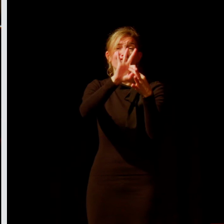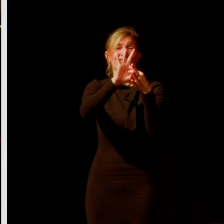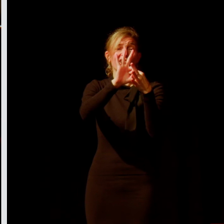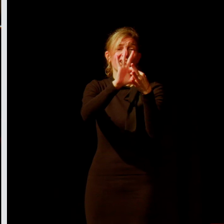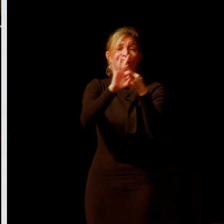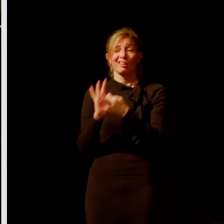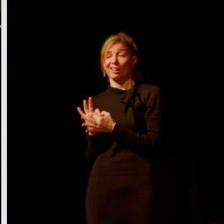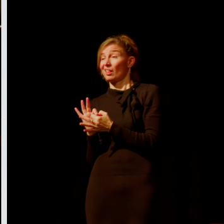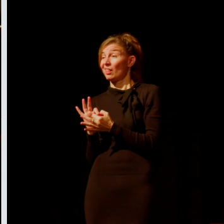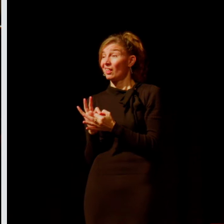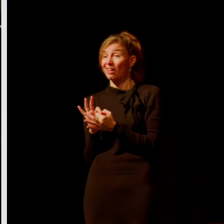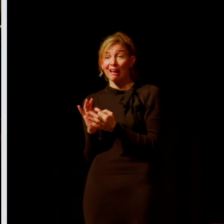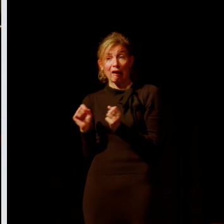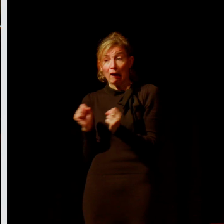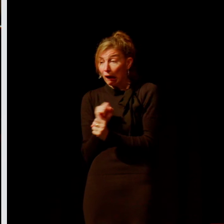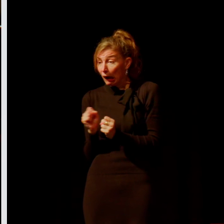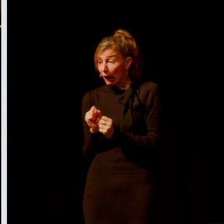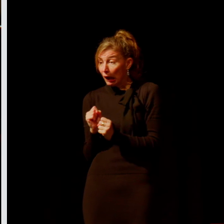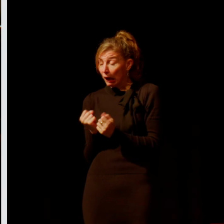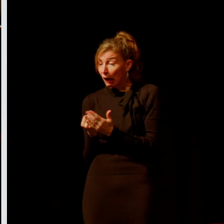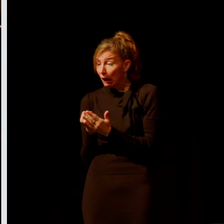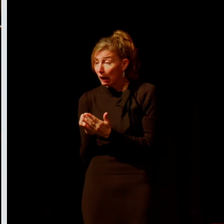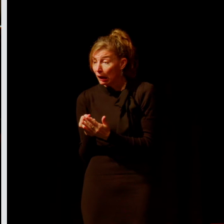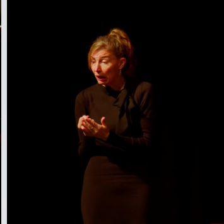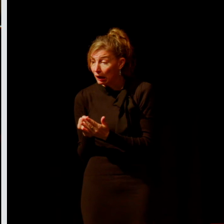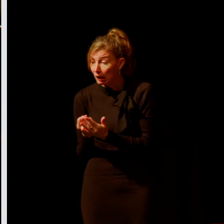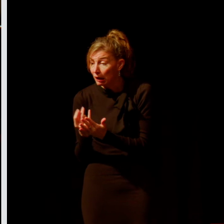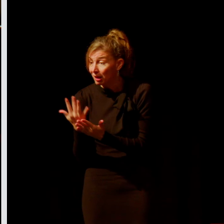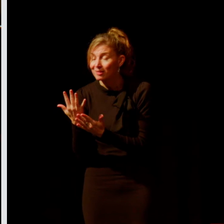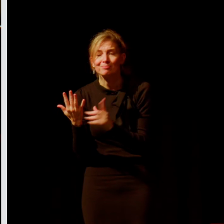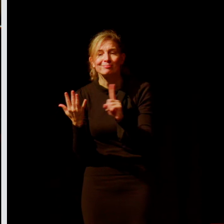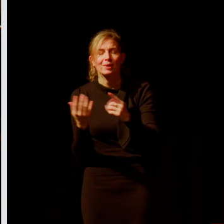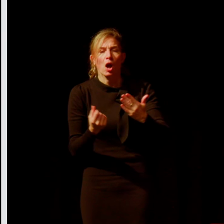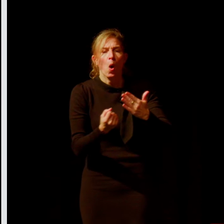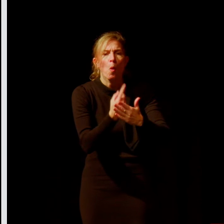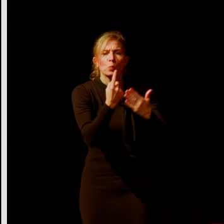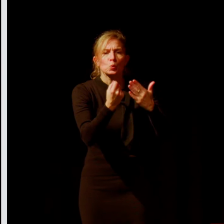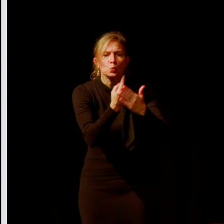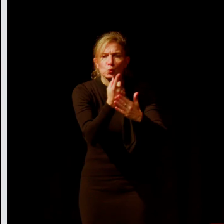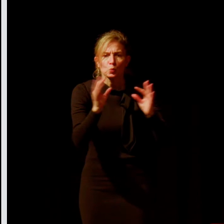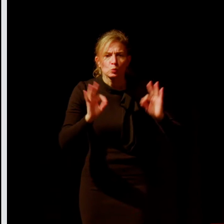skill, but by lack of opportunity.